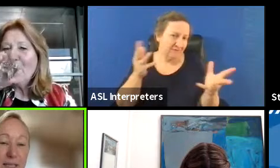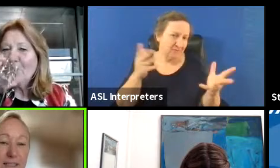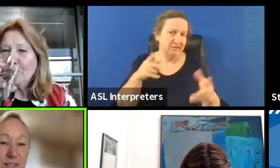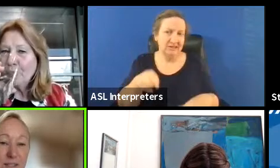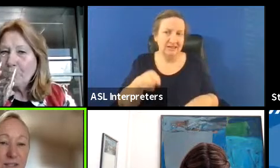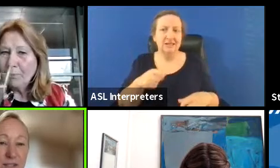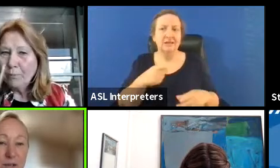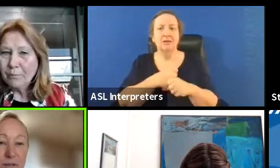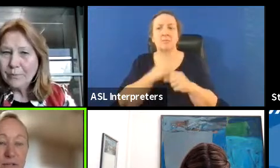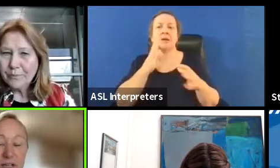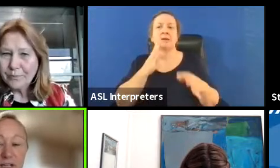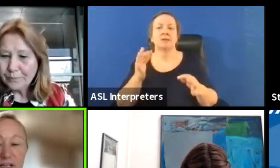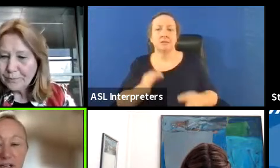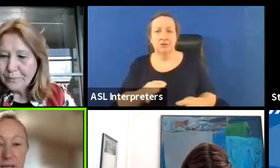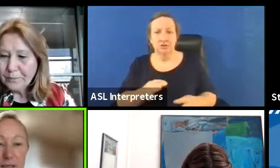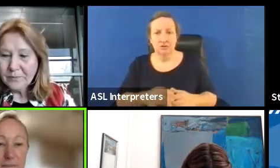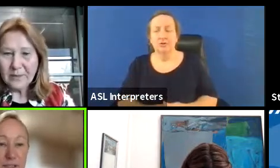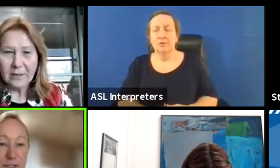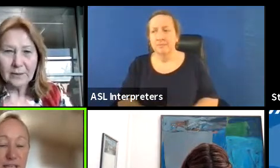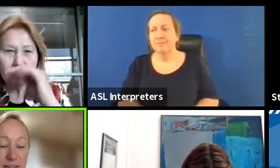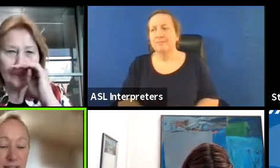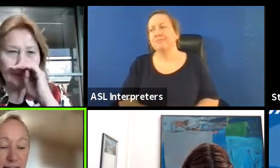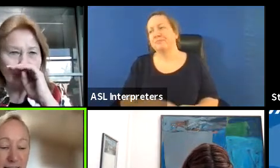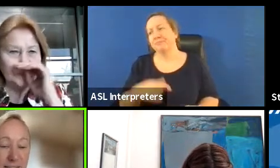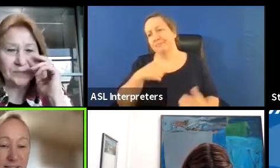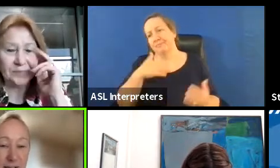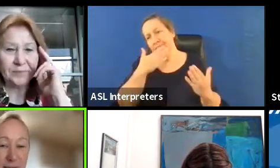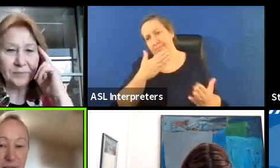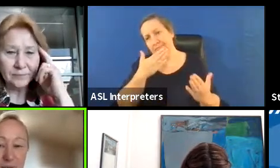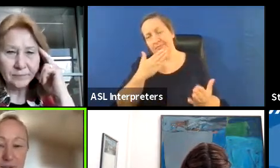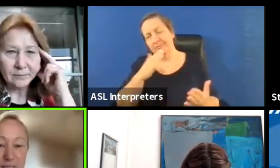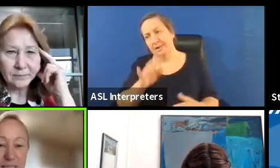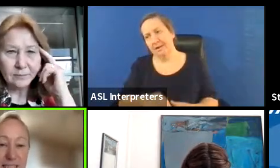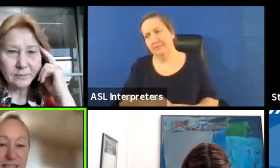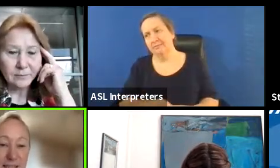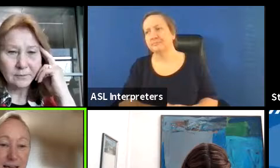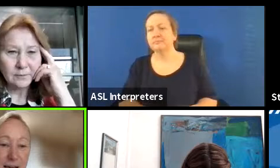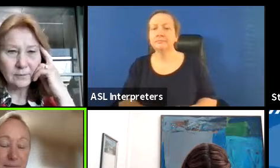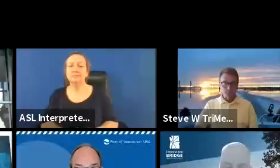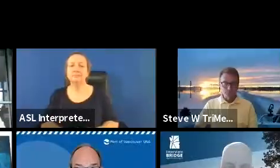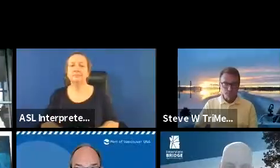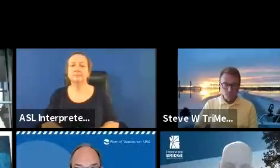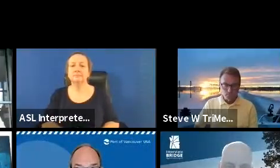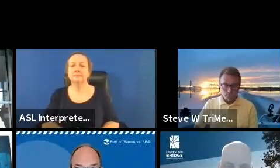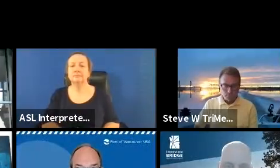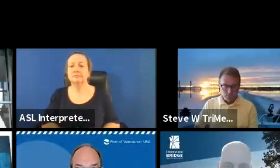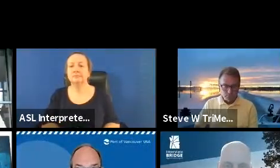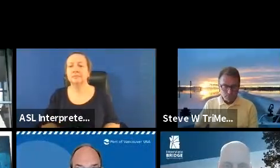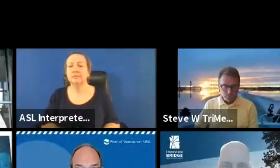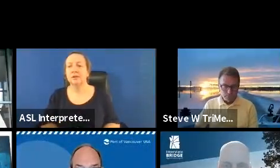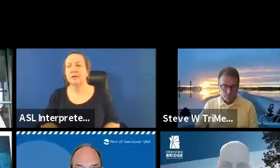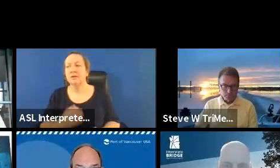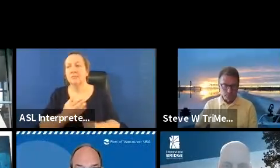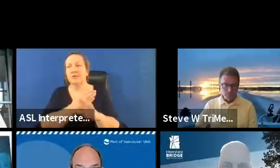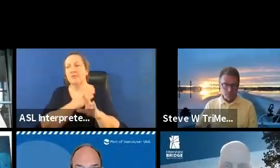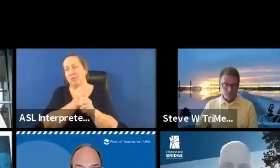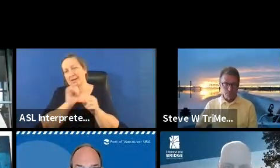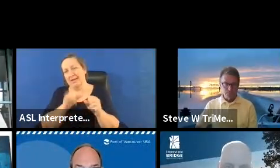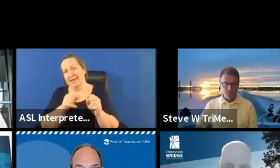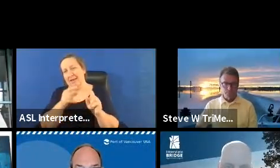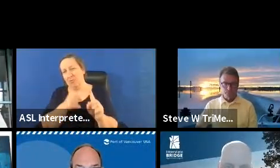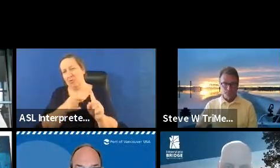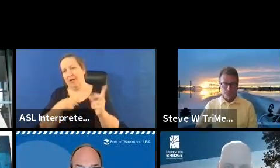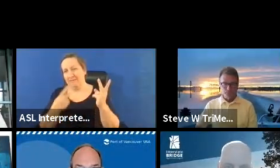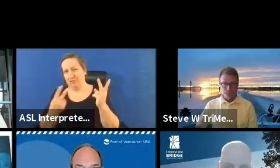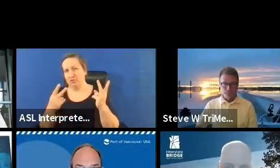to make a decision. So I appreciate that. In order to get to that point, I have two